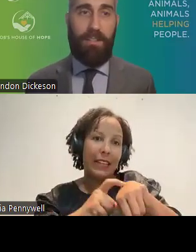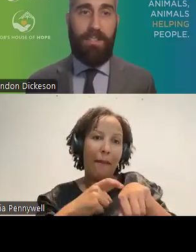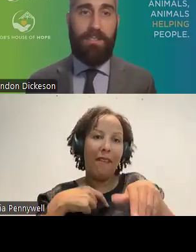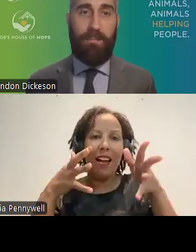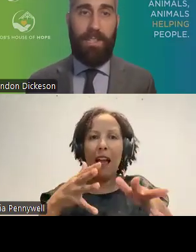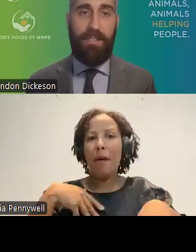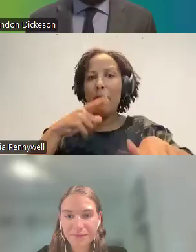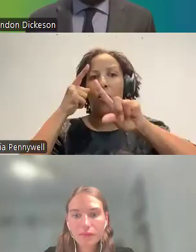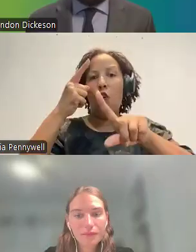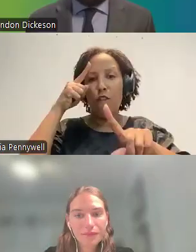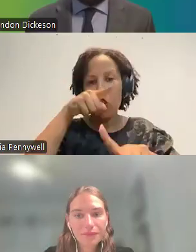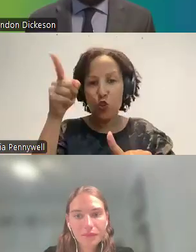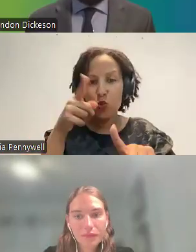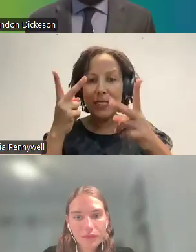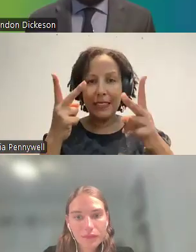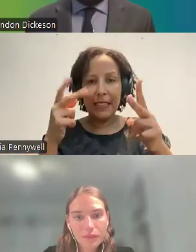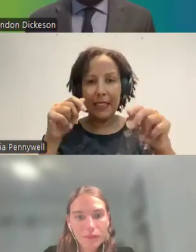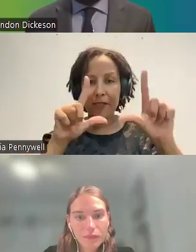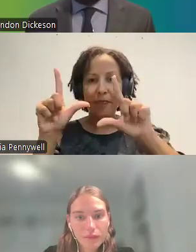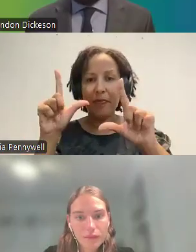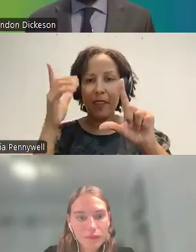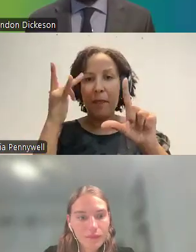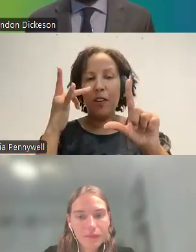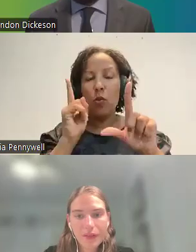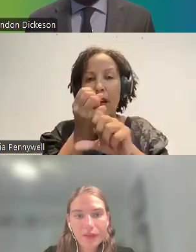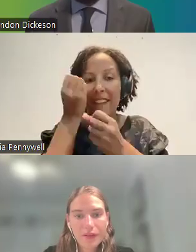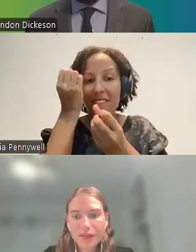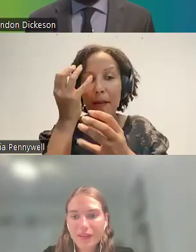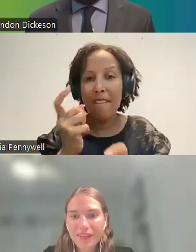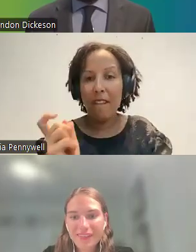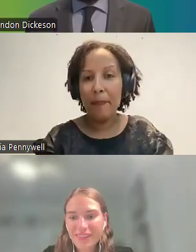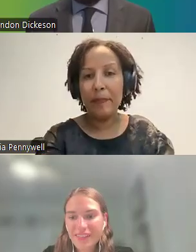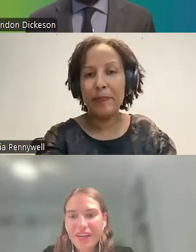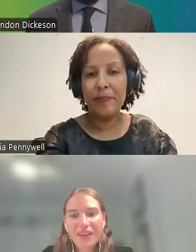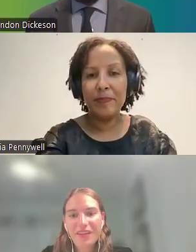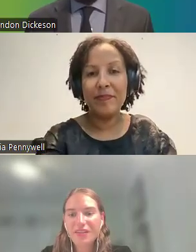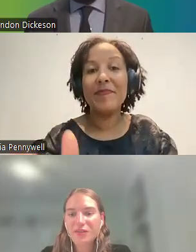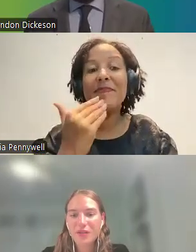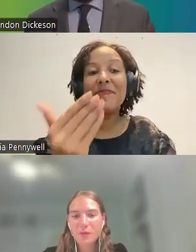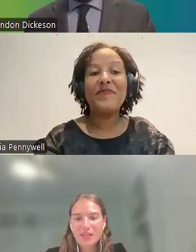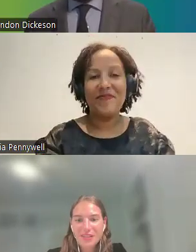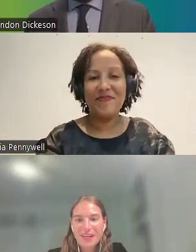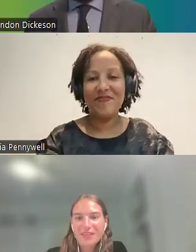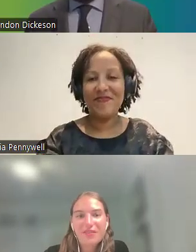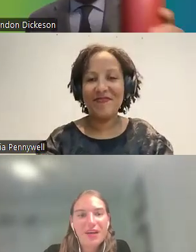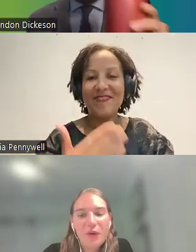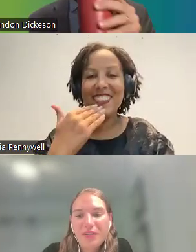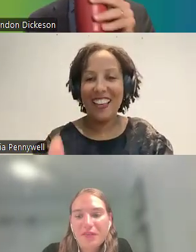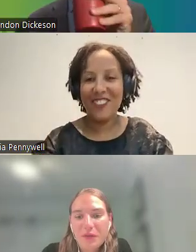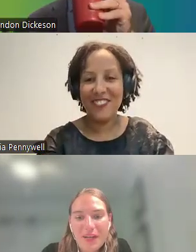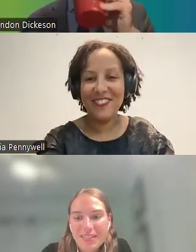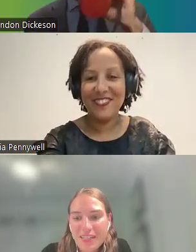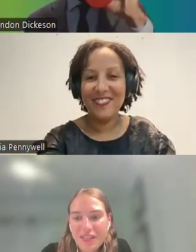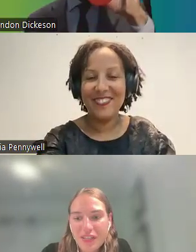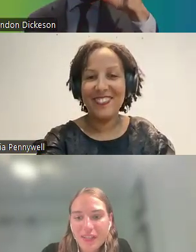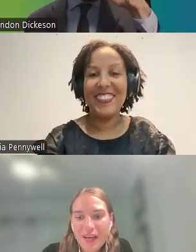saw this because this is where I pulled a lot of my info from. So thank you. Thank you so much, Landon, for that